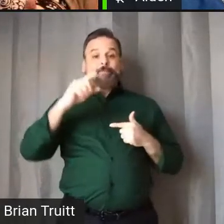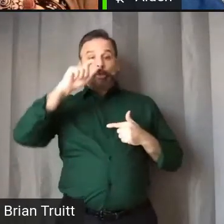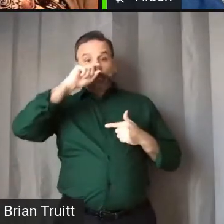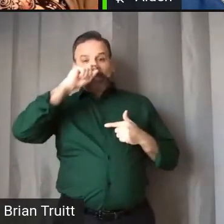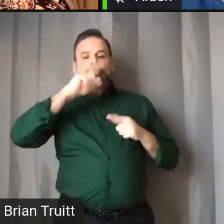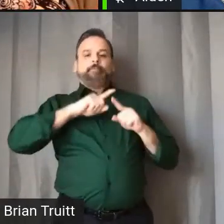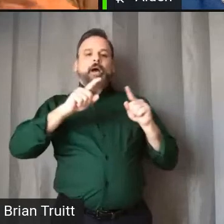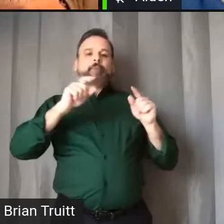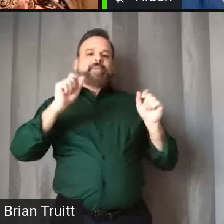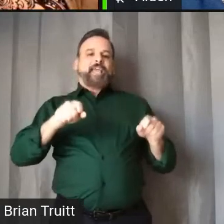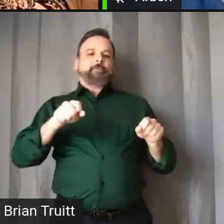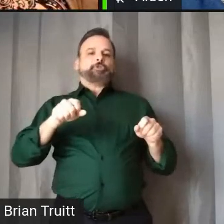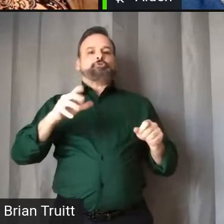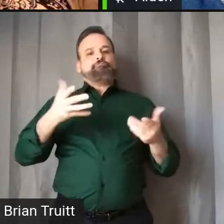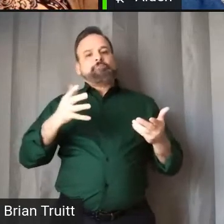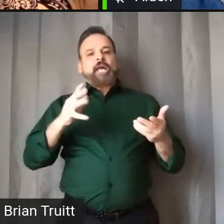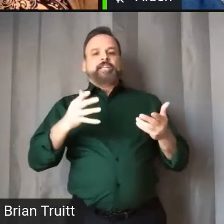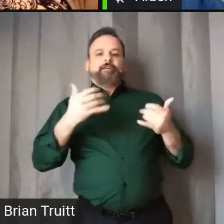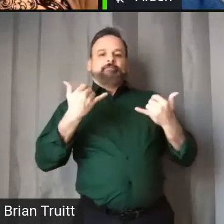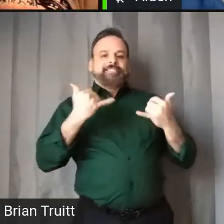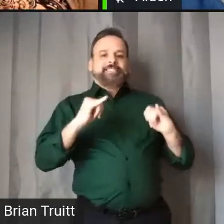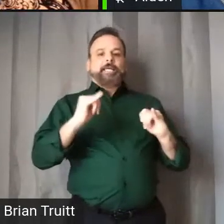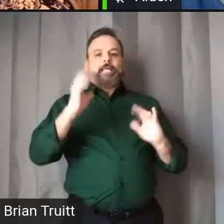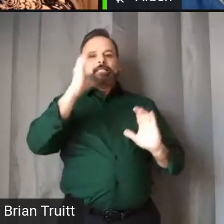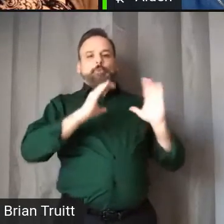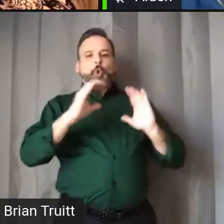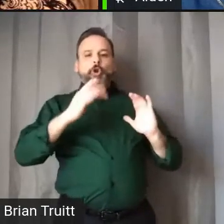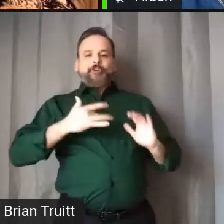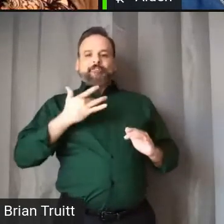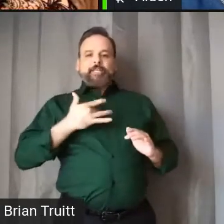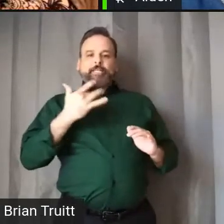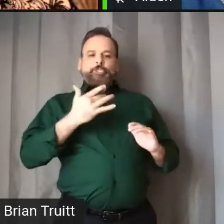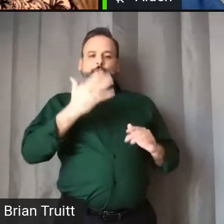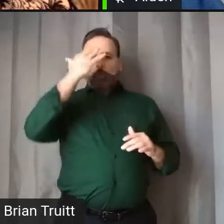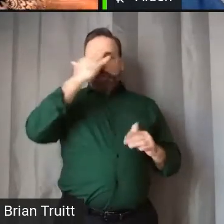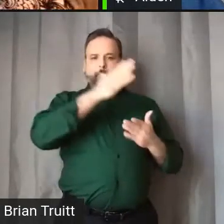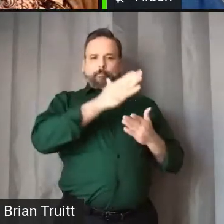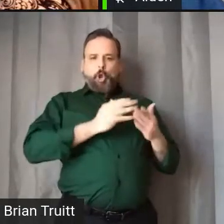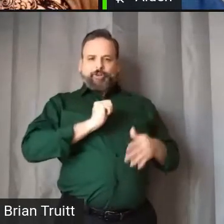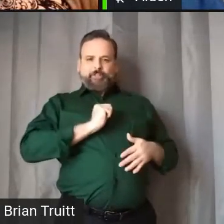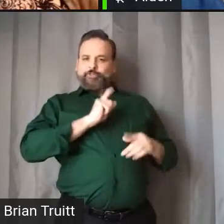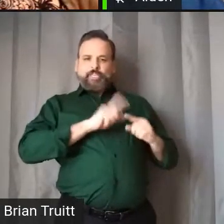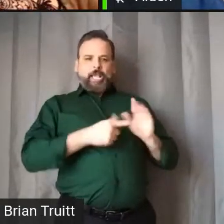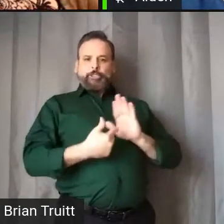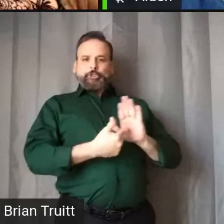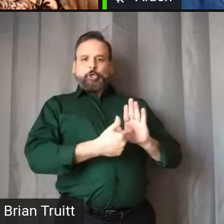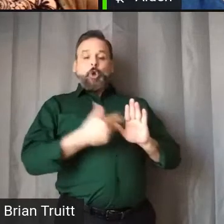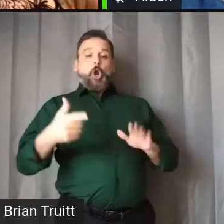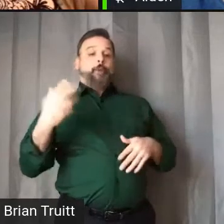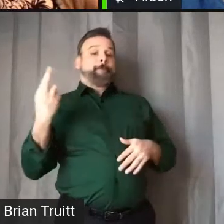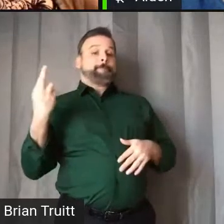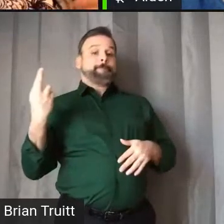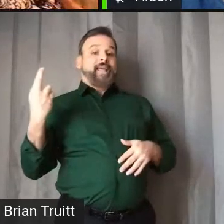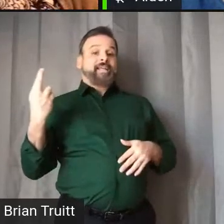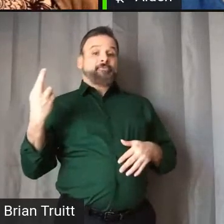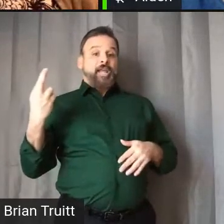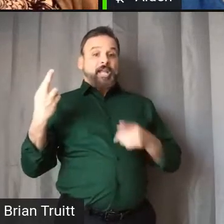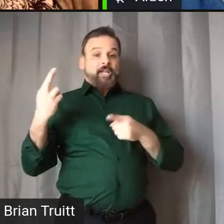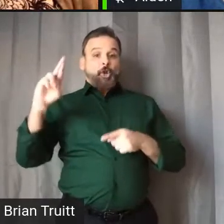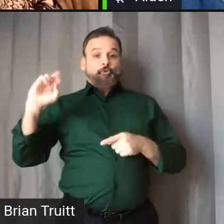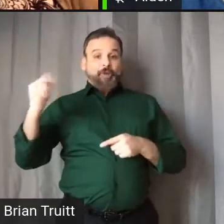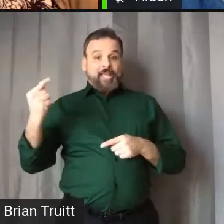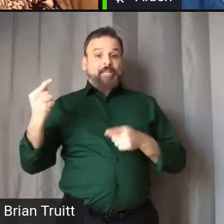to kind of still explore those feelings of having a part of yourself that you can't share. You know, her very best friend is a reg, which is somebody